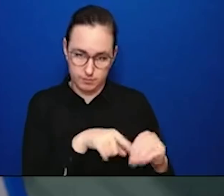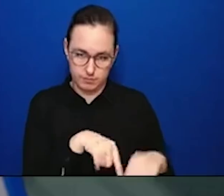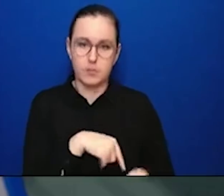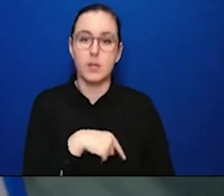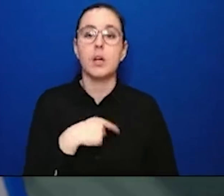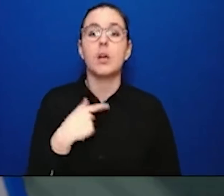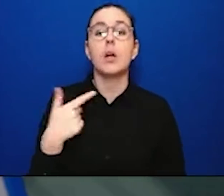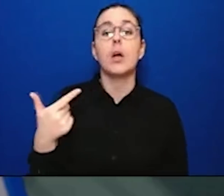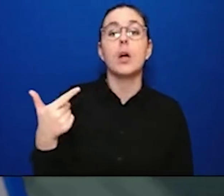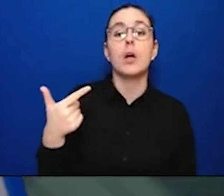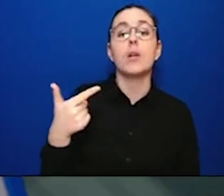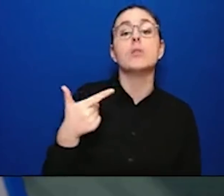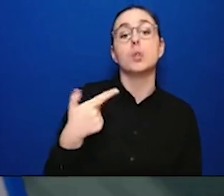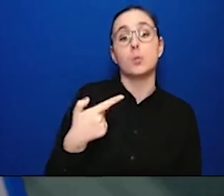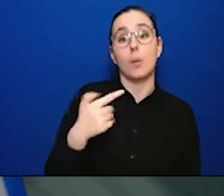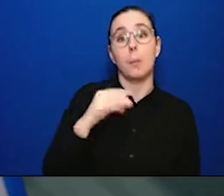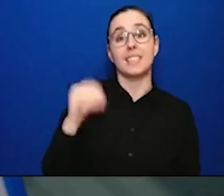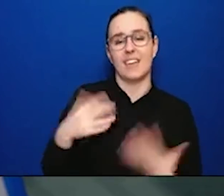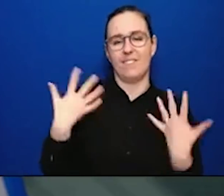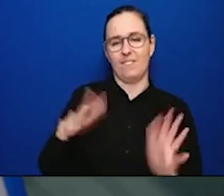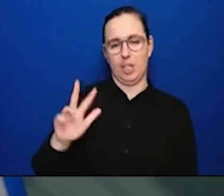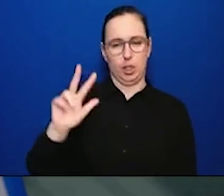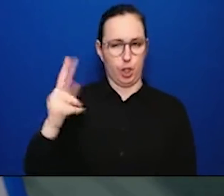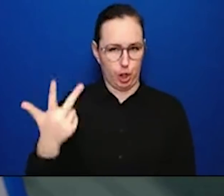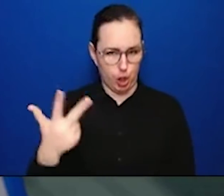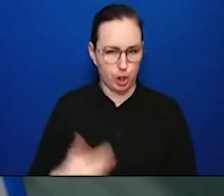since October the 27th, we've sent out